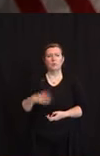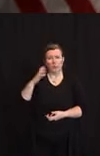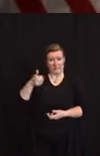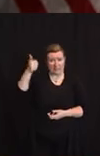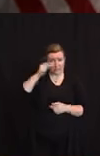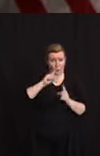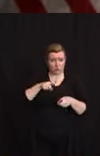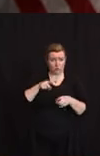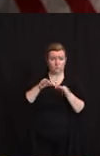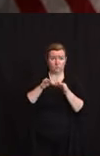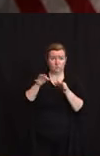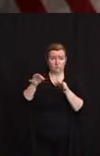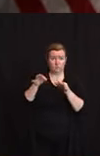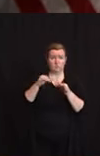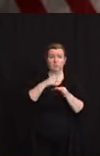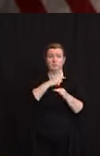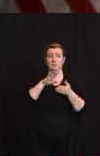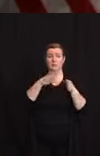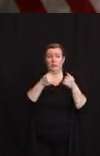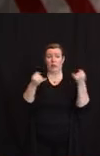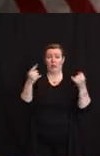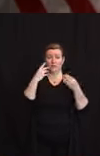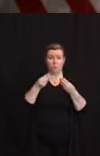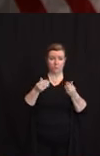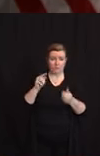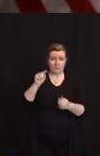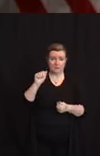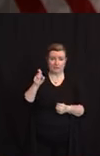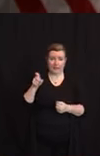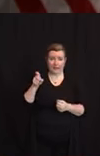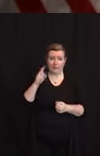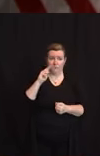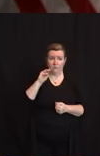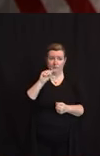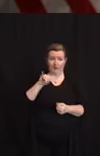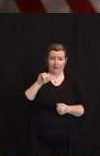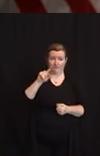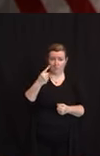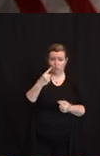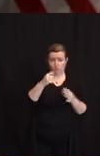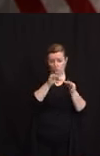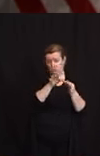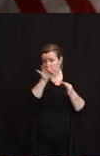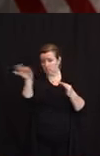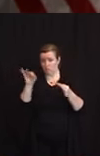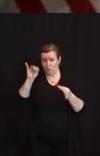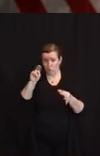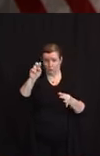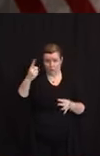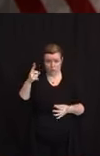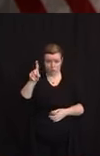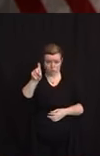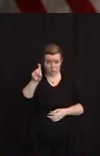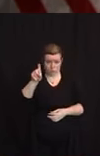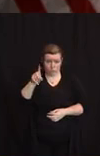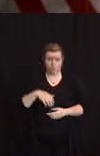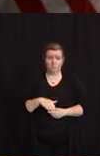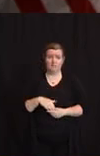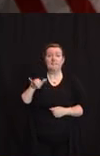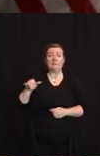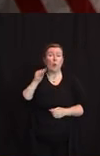for property taxes from May 1st to June 1st, considering the stay-at-home order extends past the current deadline, or some